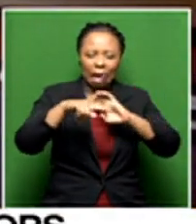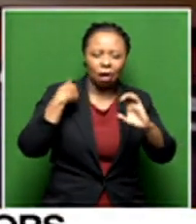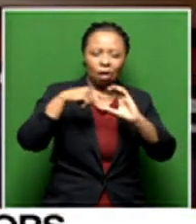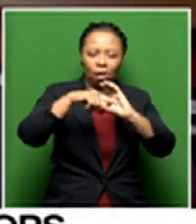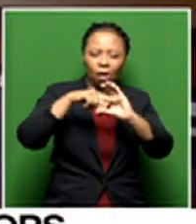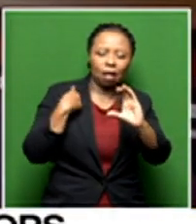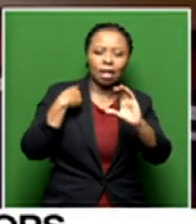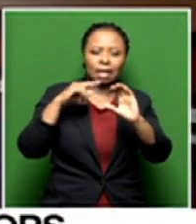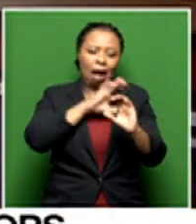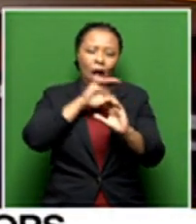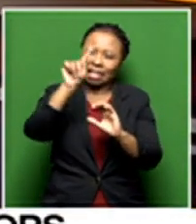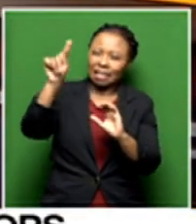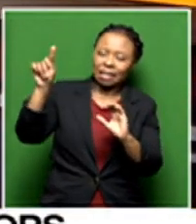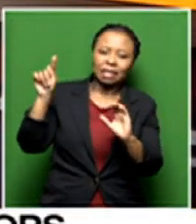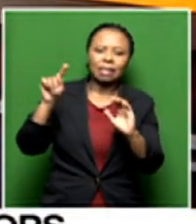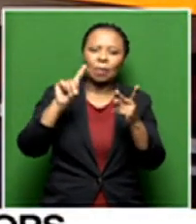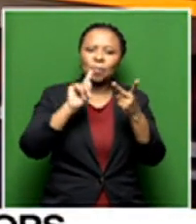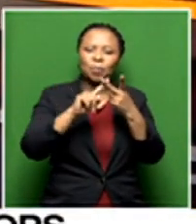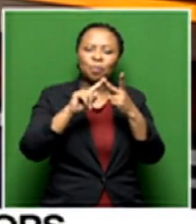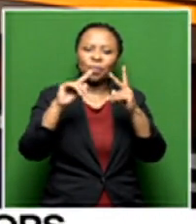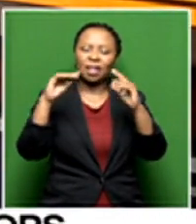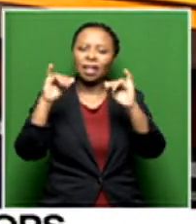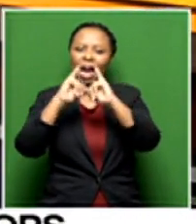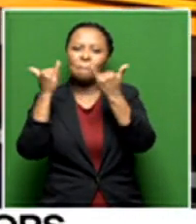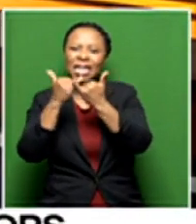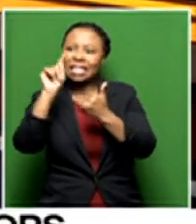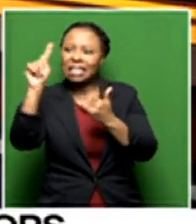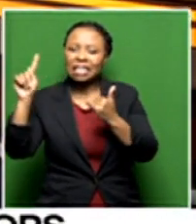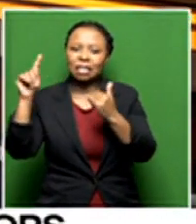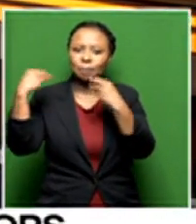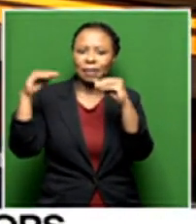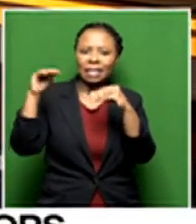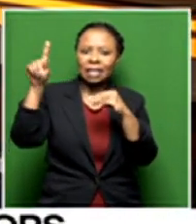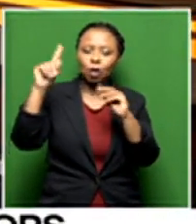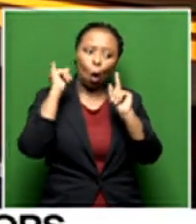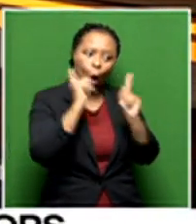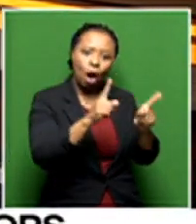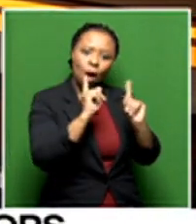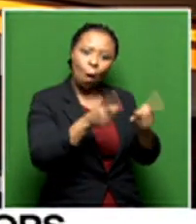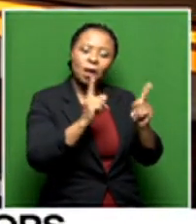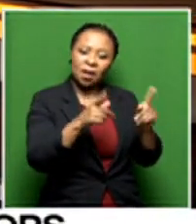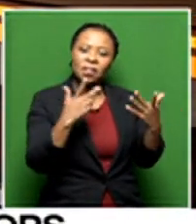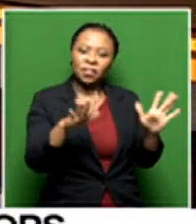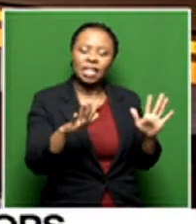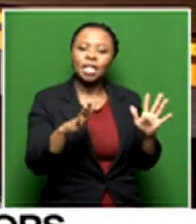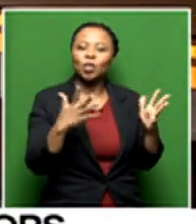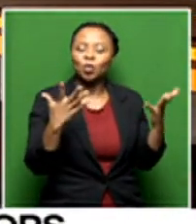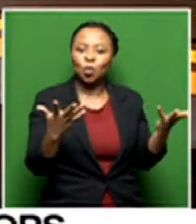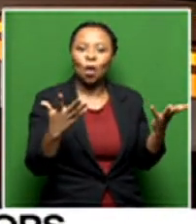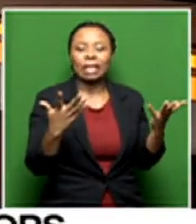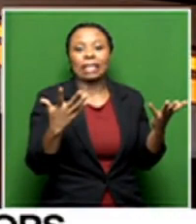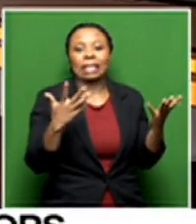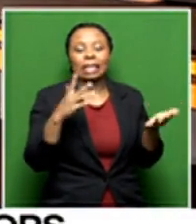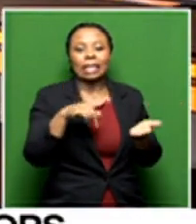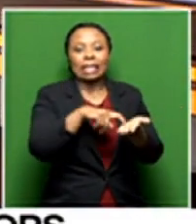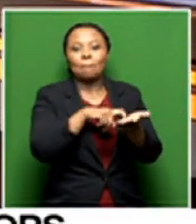from clients. We've been having corporate companies already who've placed orders. So it's so much in